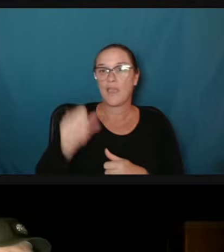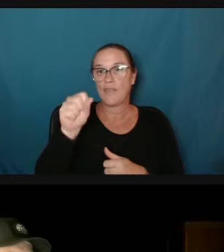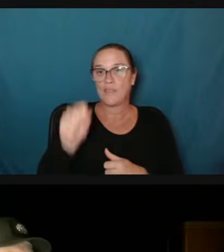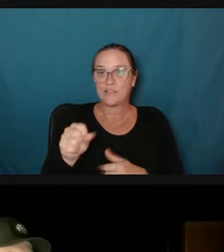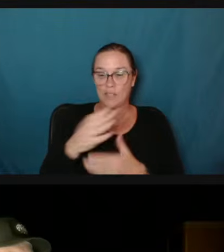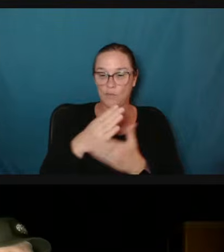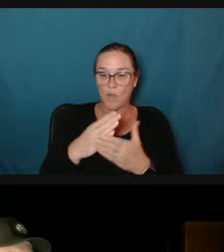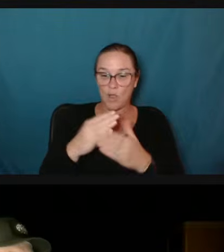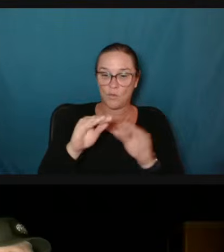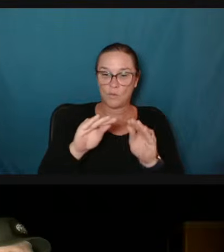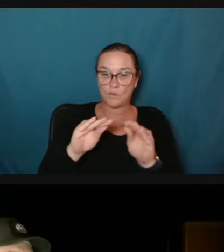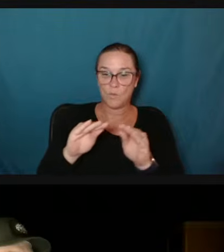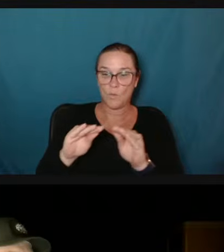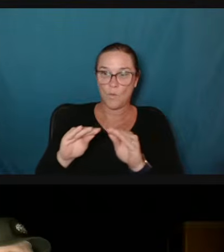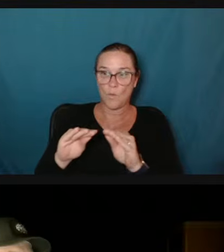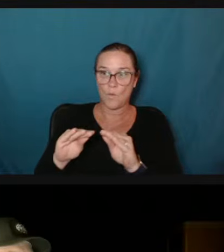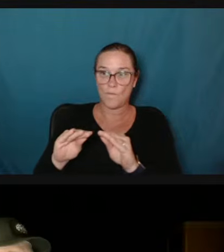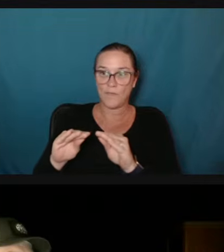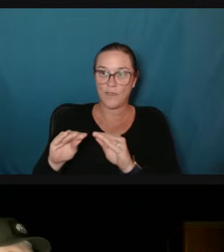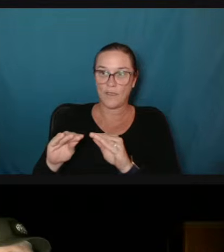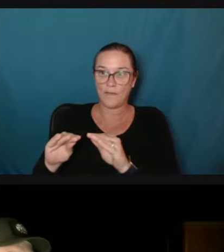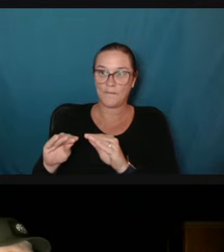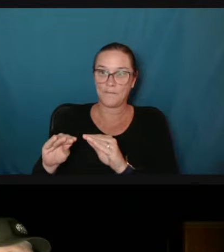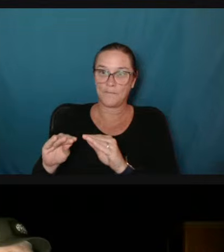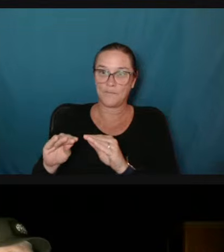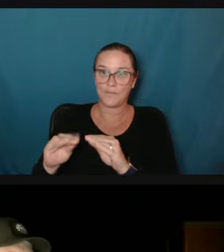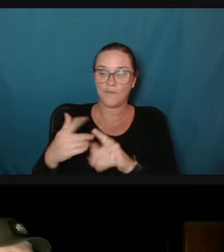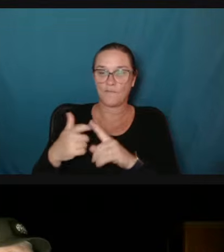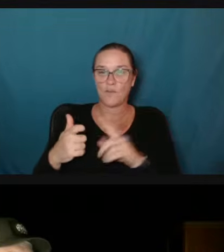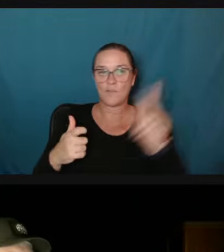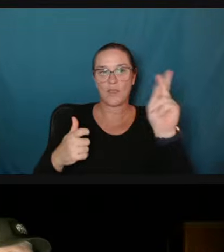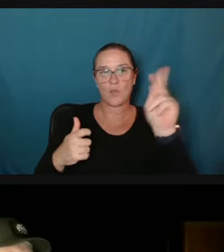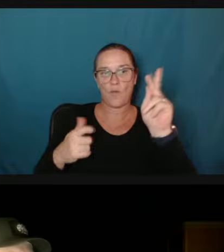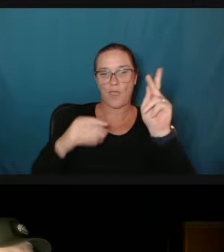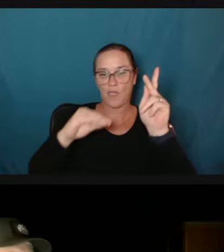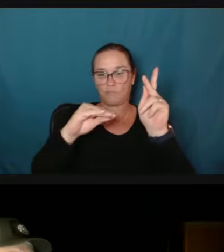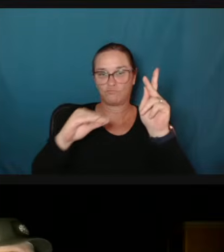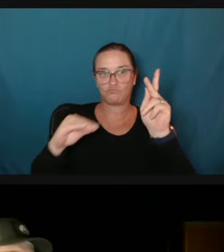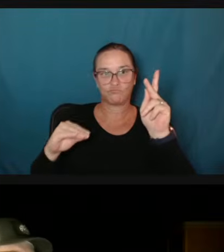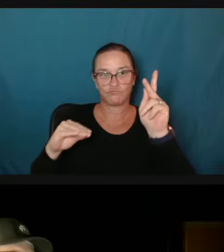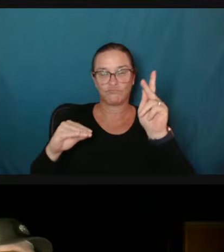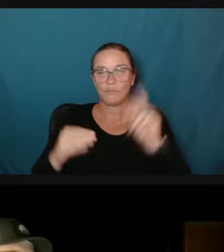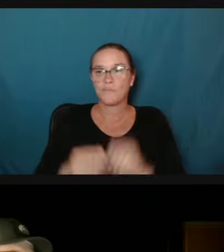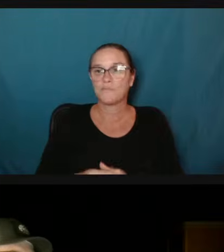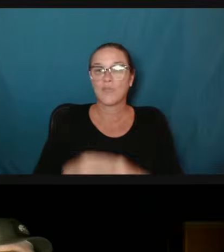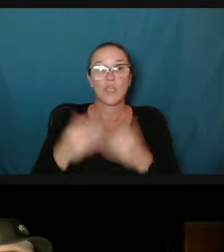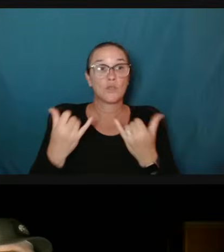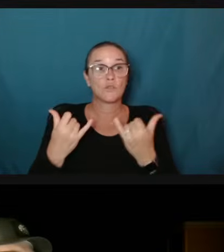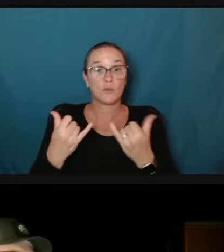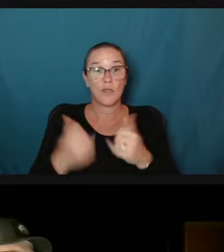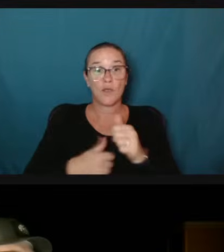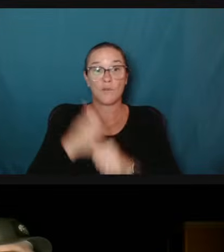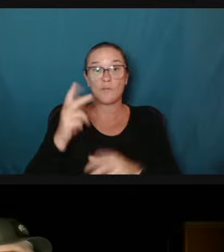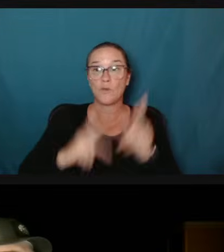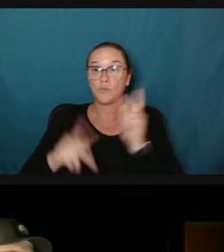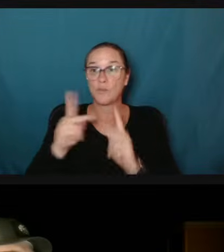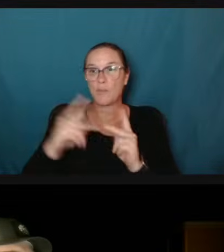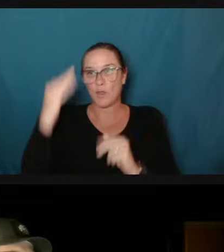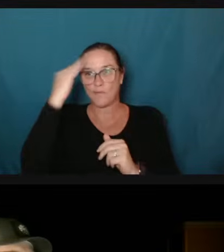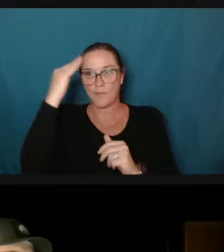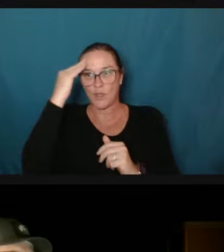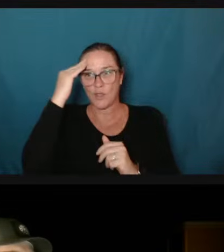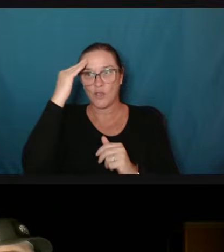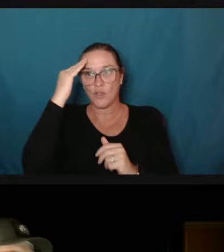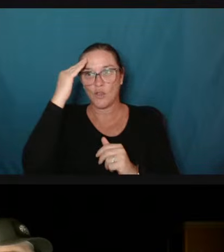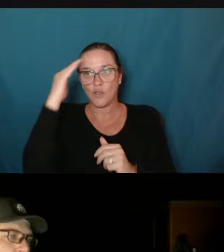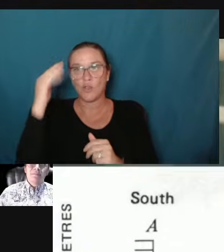away from the rest of Kilauea. So nowadays, most people here are probably familiar with that. It's things that we've